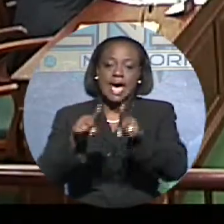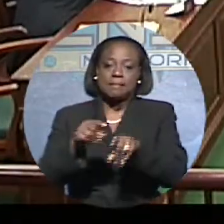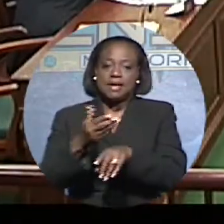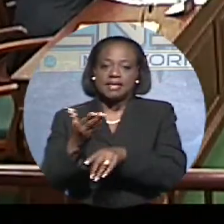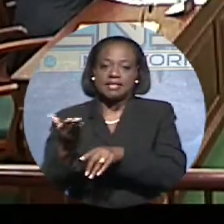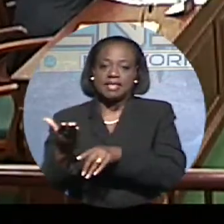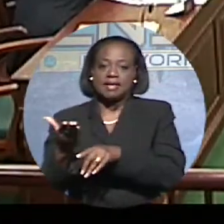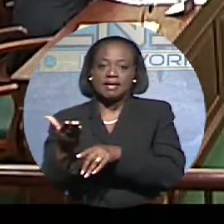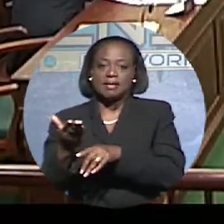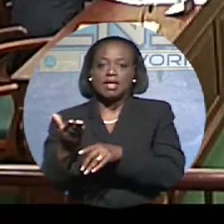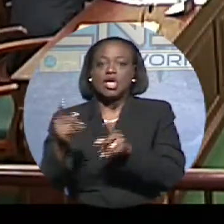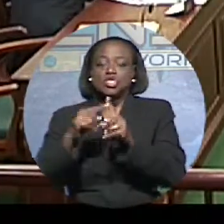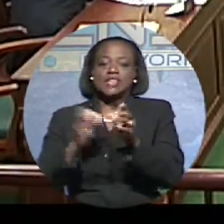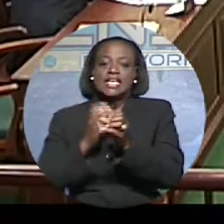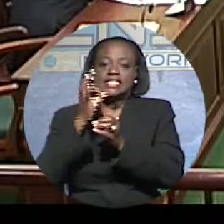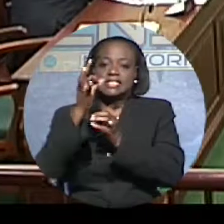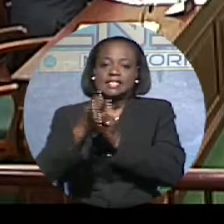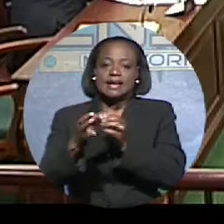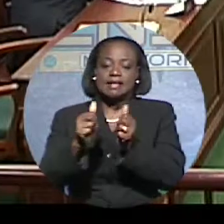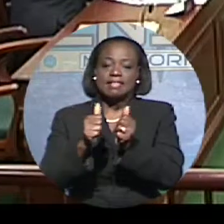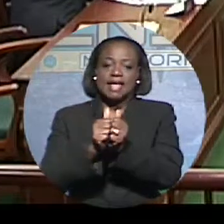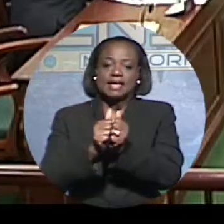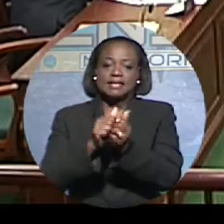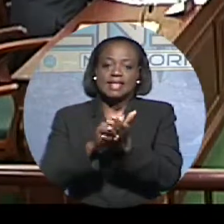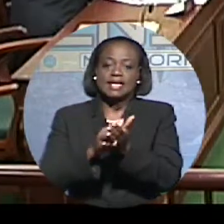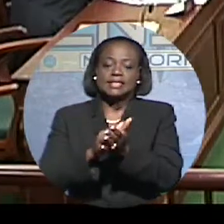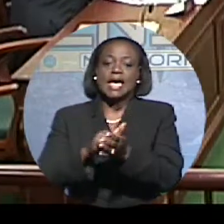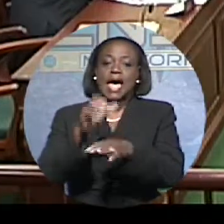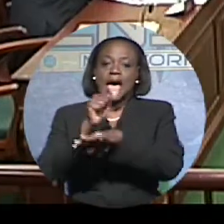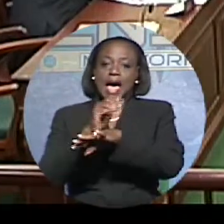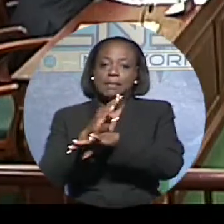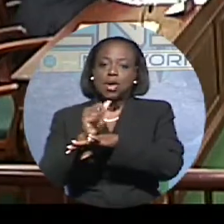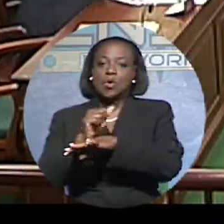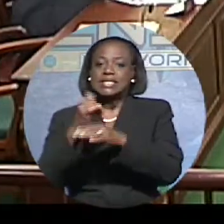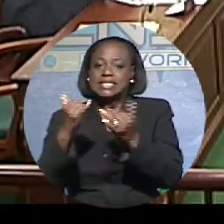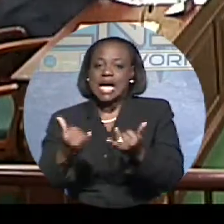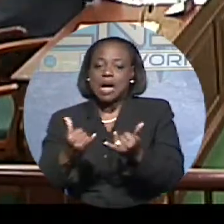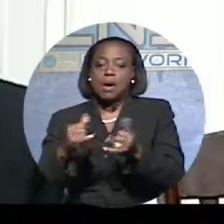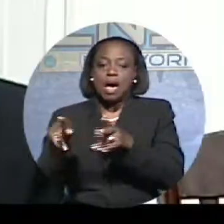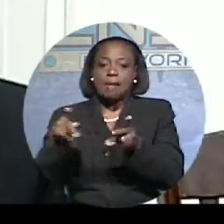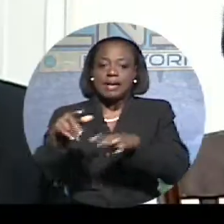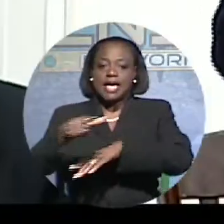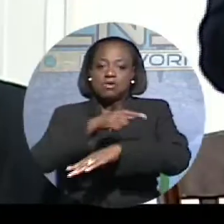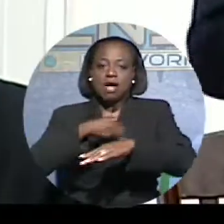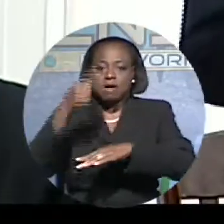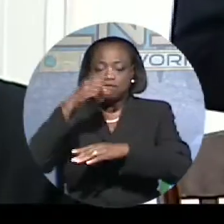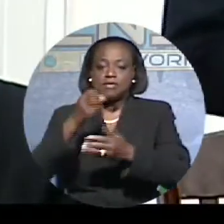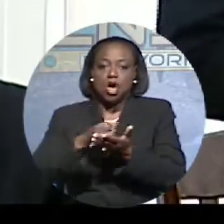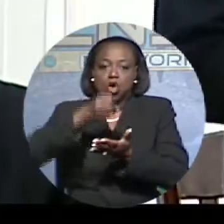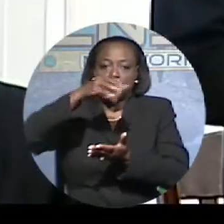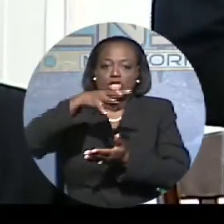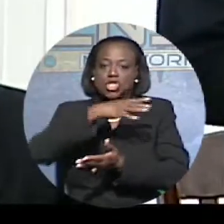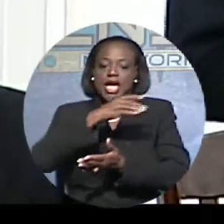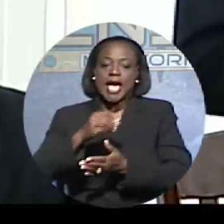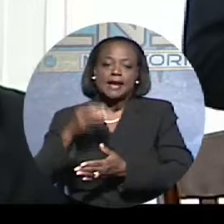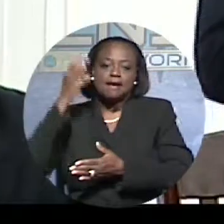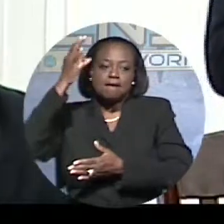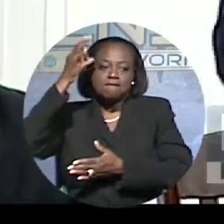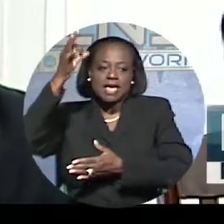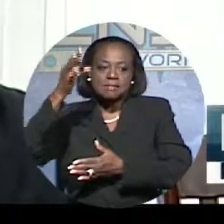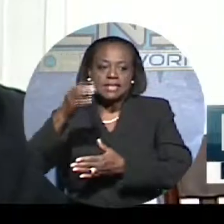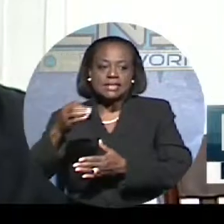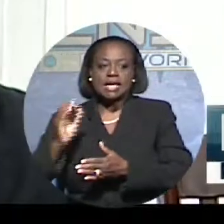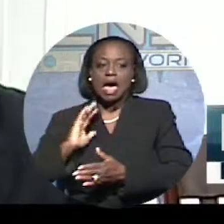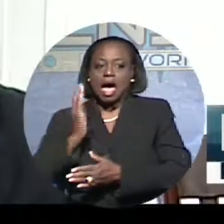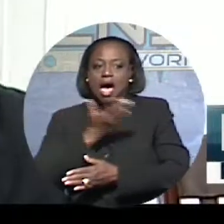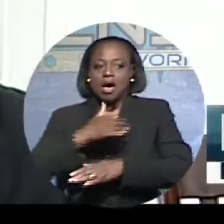says, that Abaco is becoming commonly referred to as the playground for the rich and famous. Our island is among the leaders in